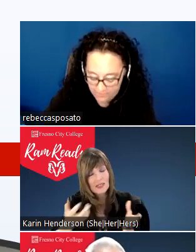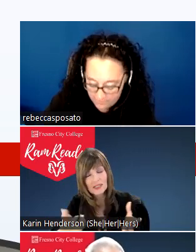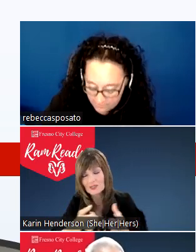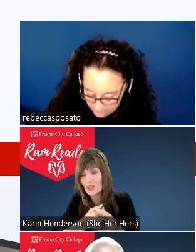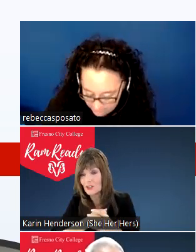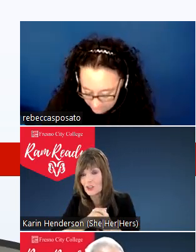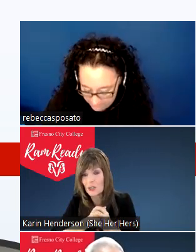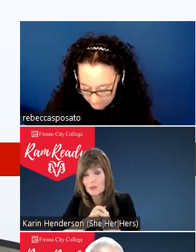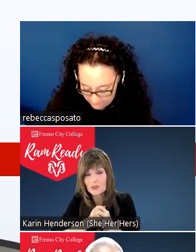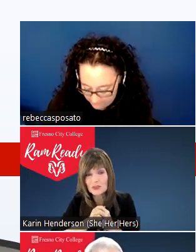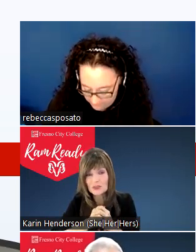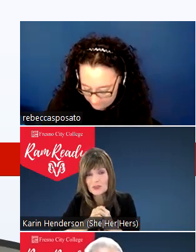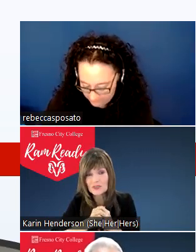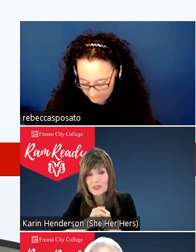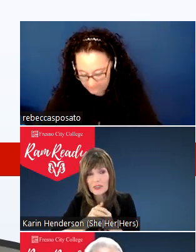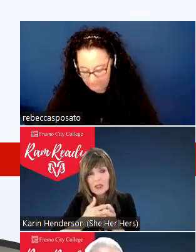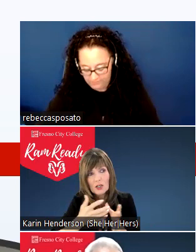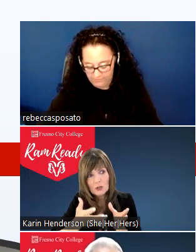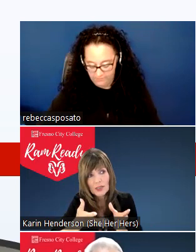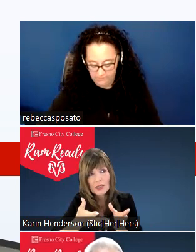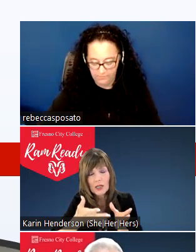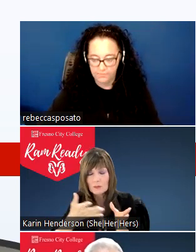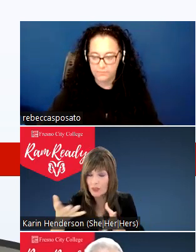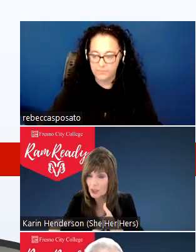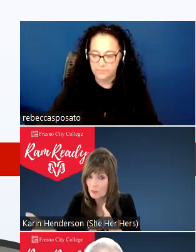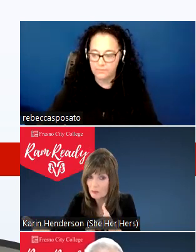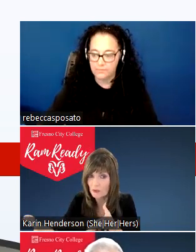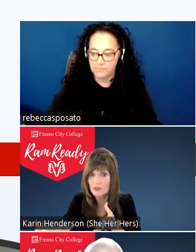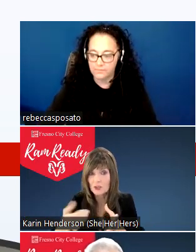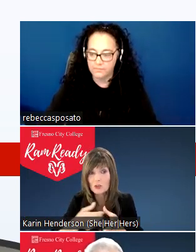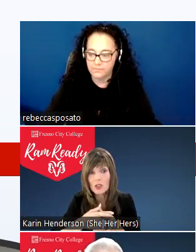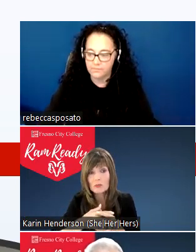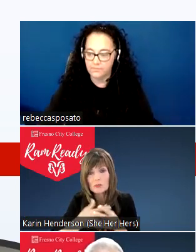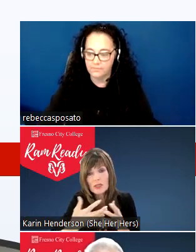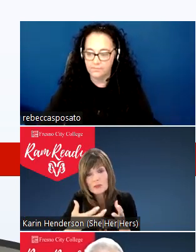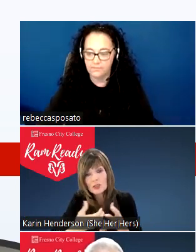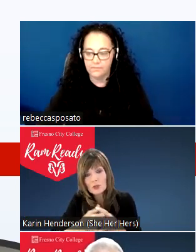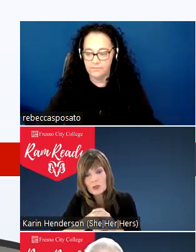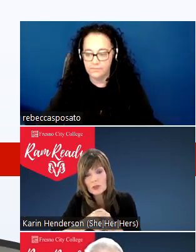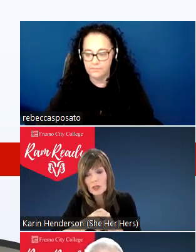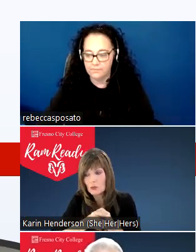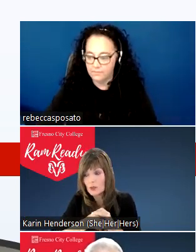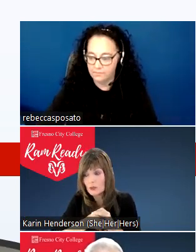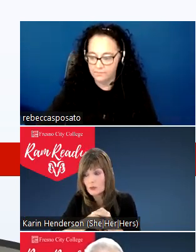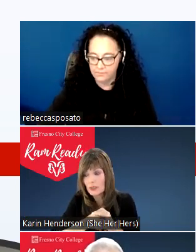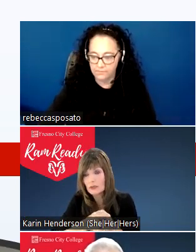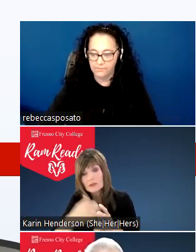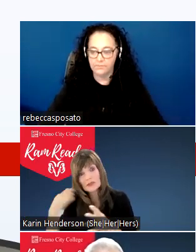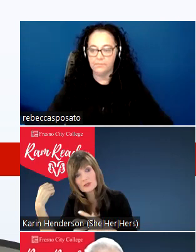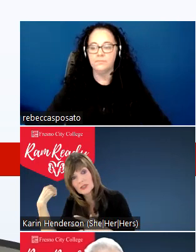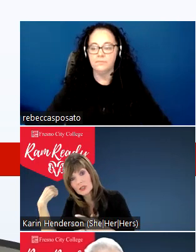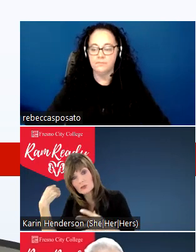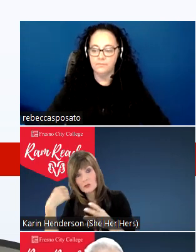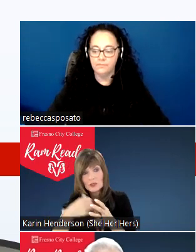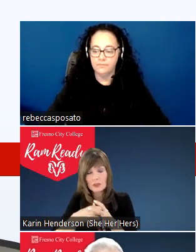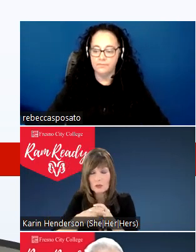resources. It's not uncommon for students to say, okay, I'm thinking about Fresno, but maybe, you know what, I want to look at